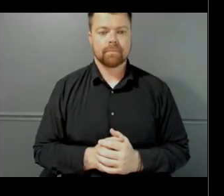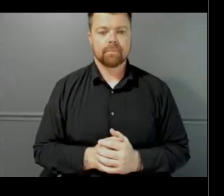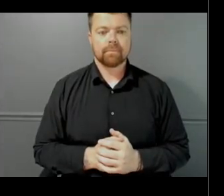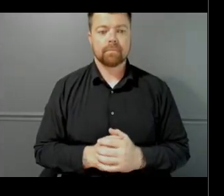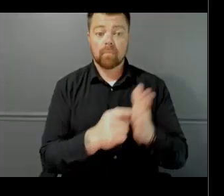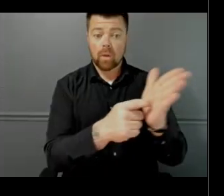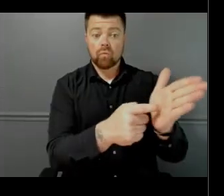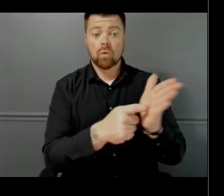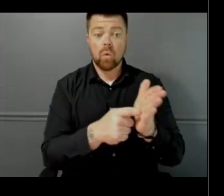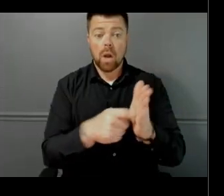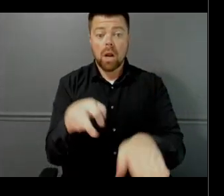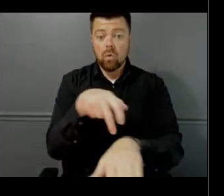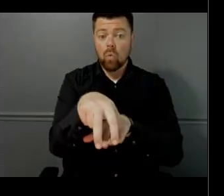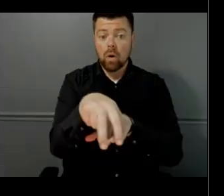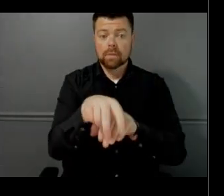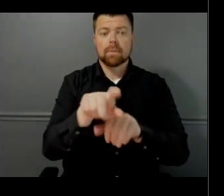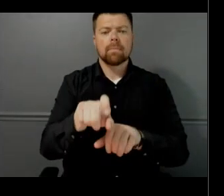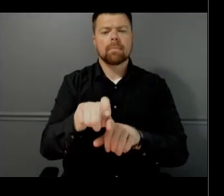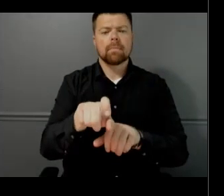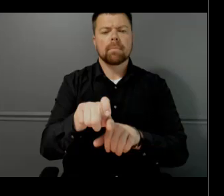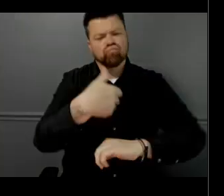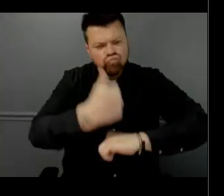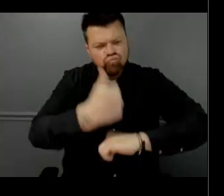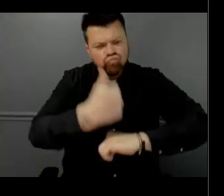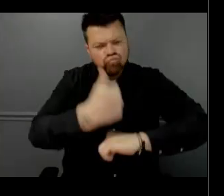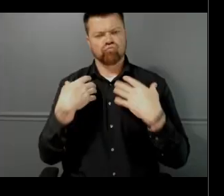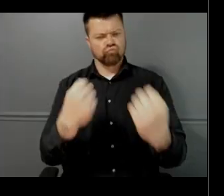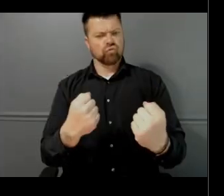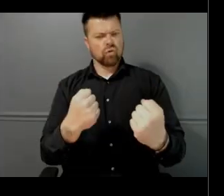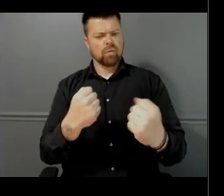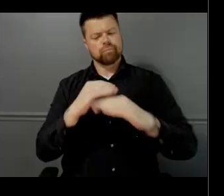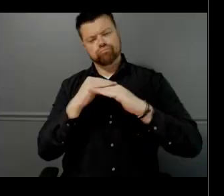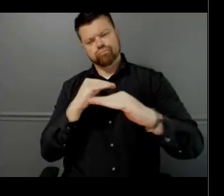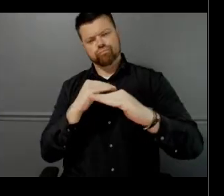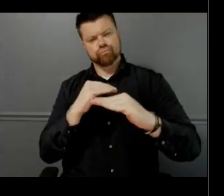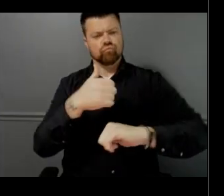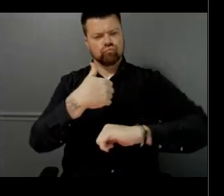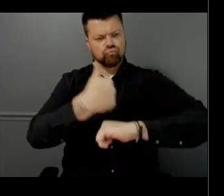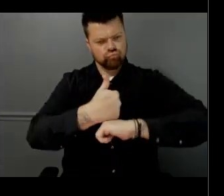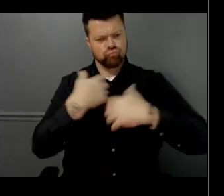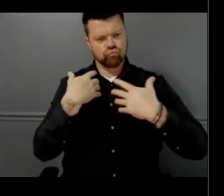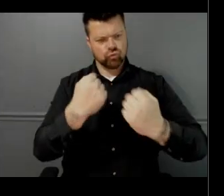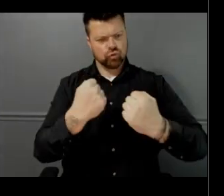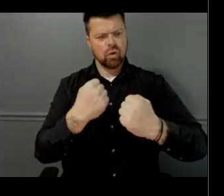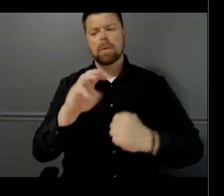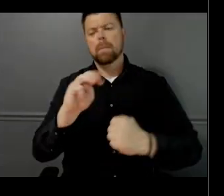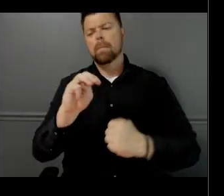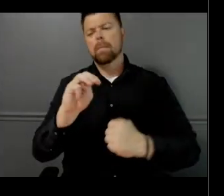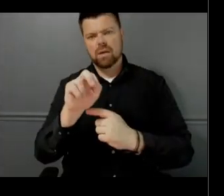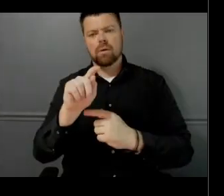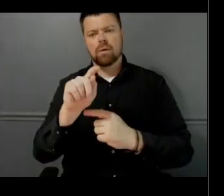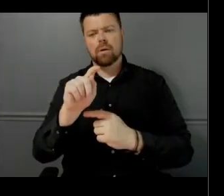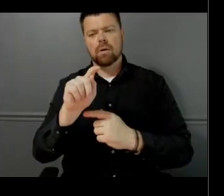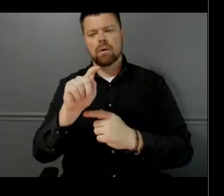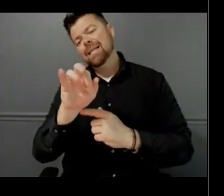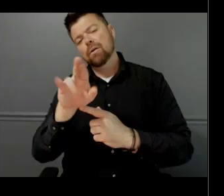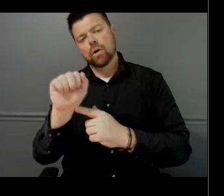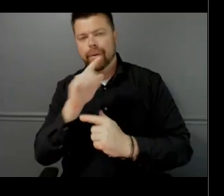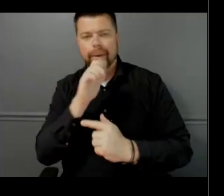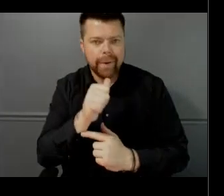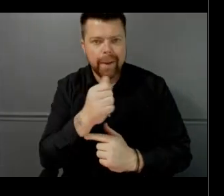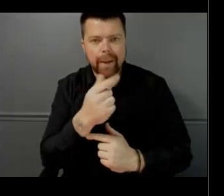Required walks must be made of a stable and firm material, not gravel